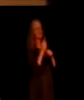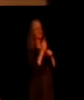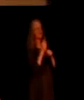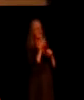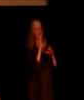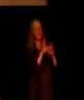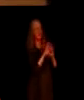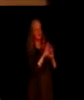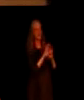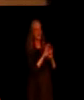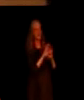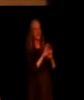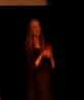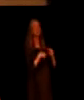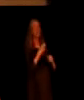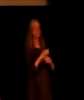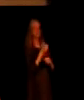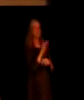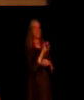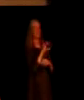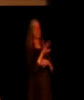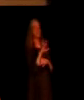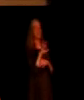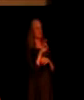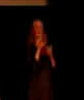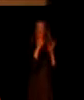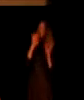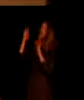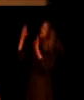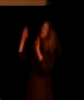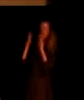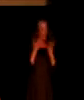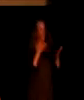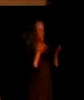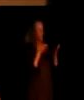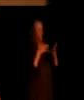was 1959, and of course we can't even tell what it is.